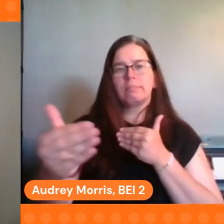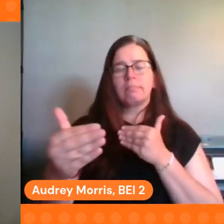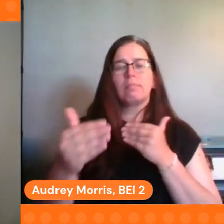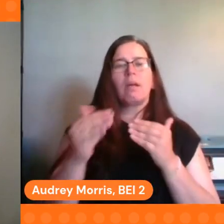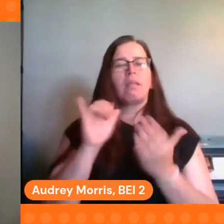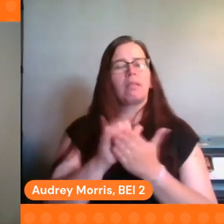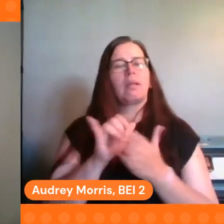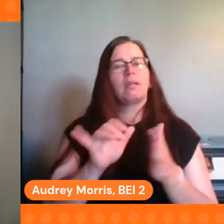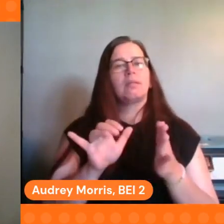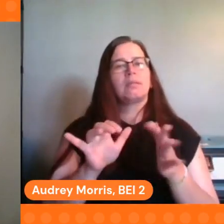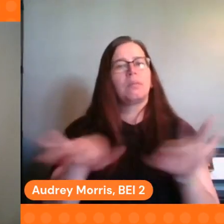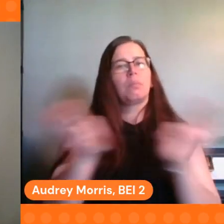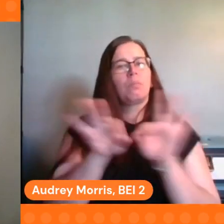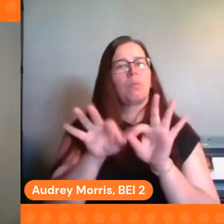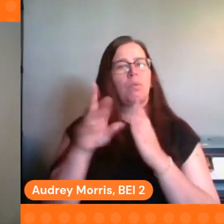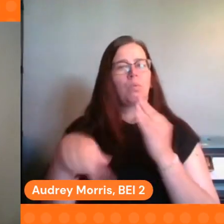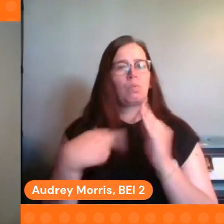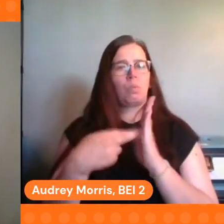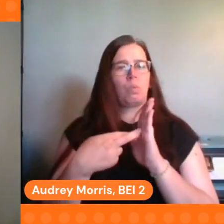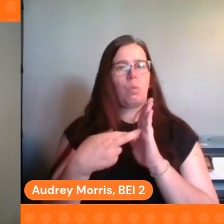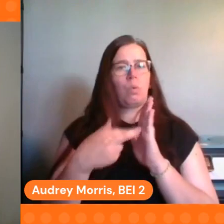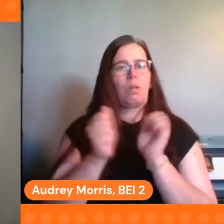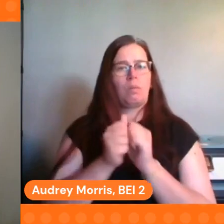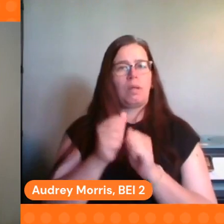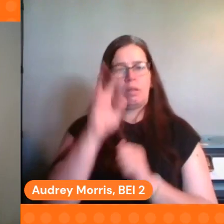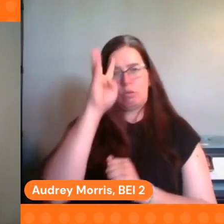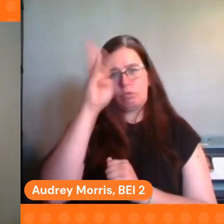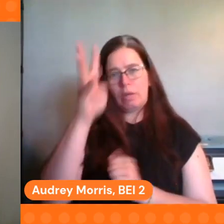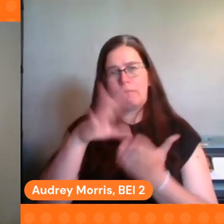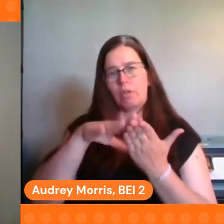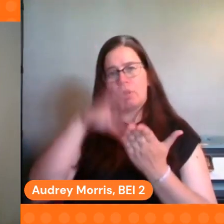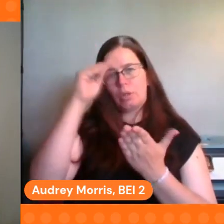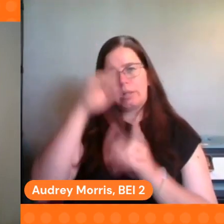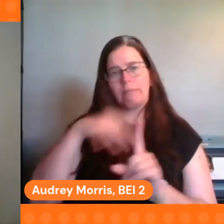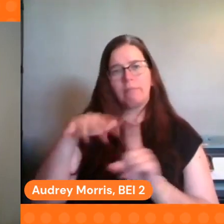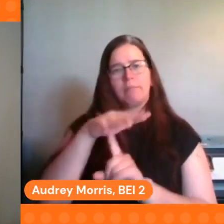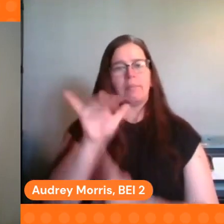important role of AI in creative learning environment like Scratch.